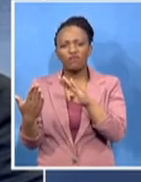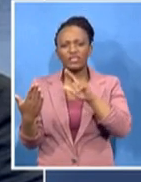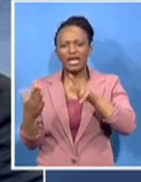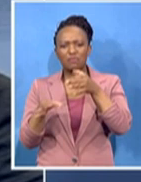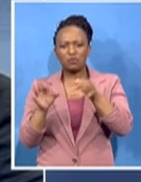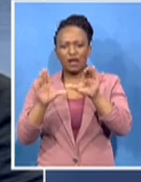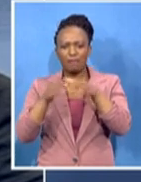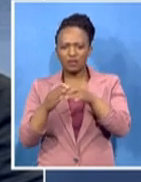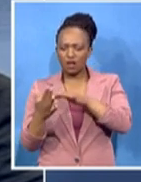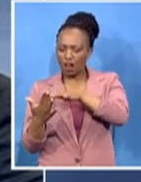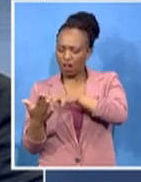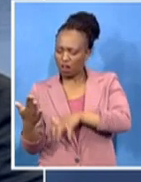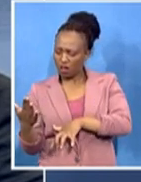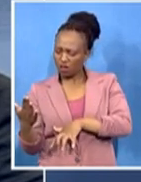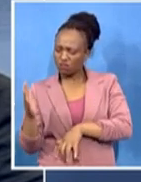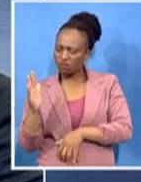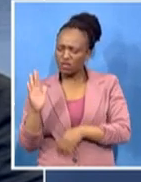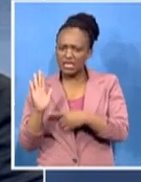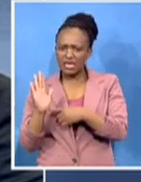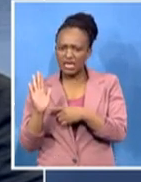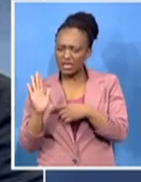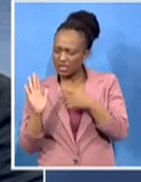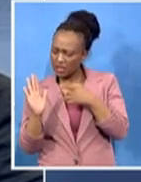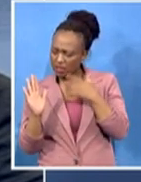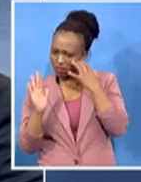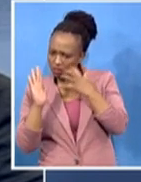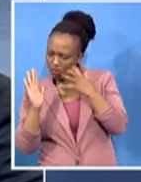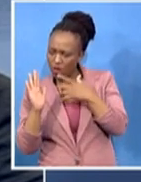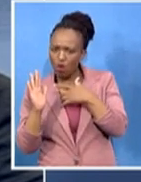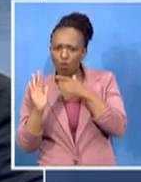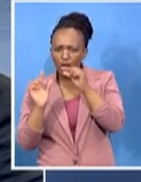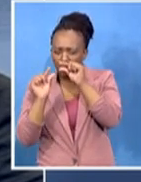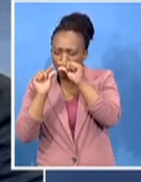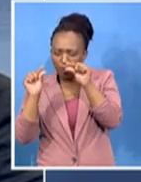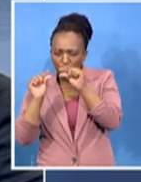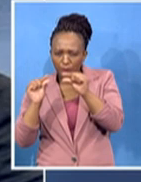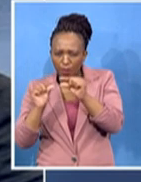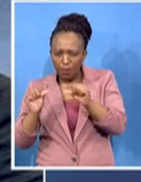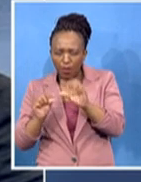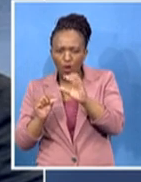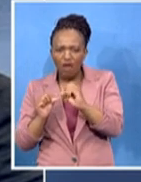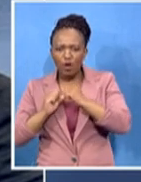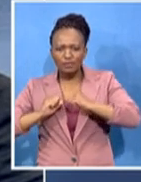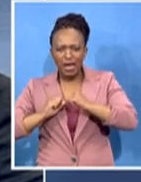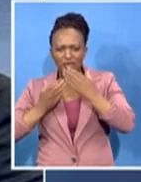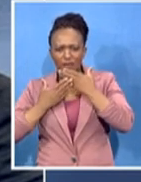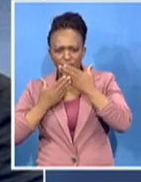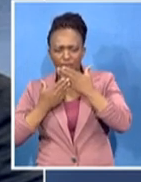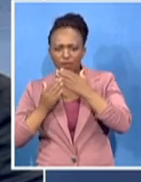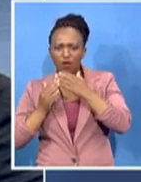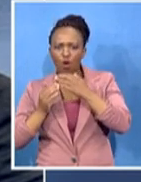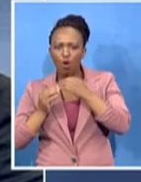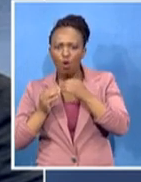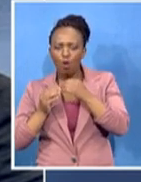pronounced on the ballot paper. They are smaller because of the restrictions of space. So even in those circumstances, the logos must not be so similar that they